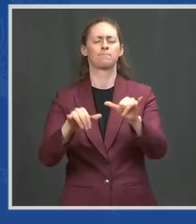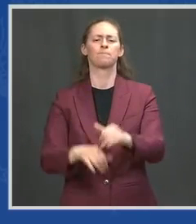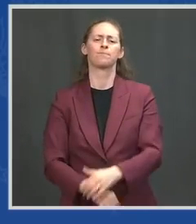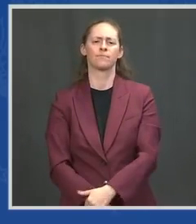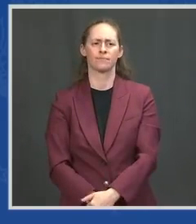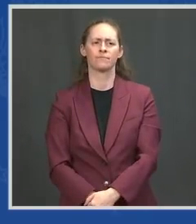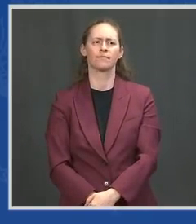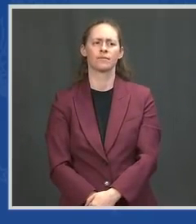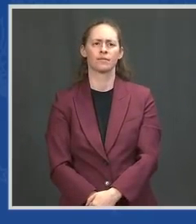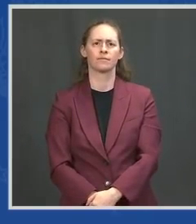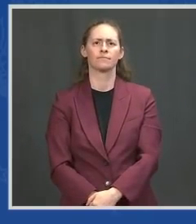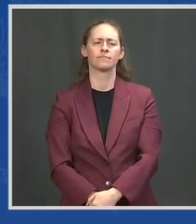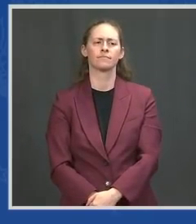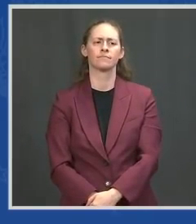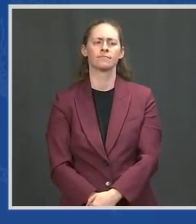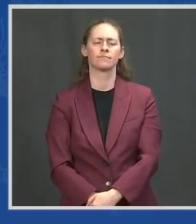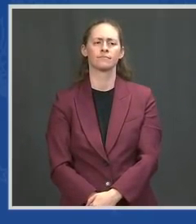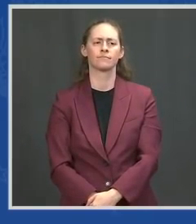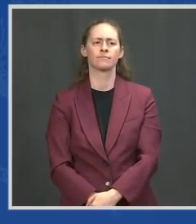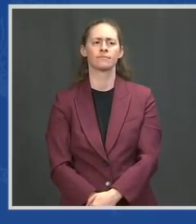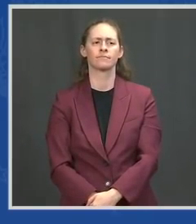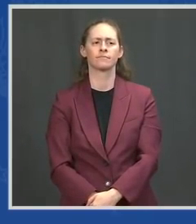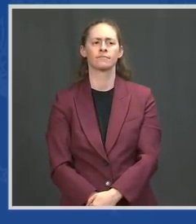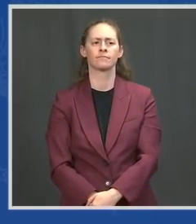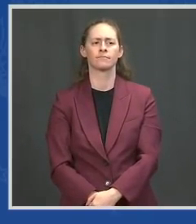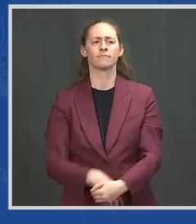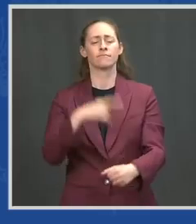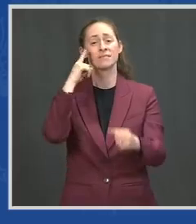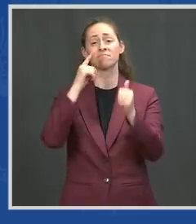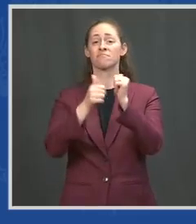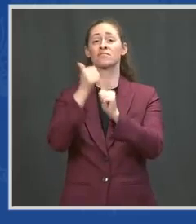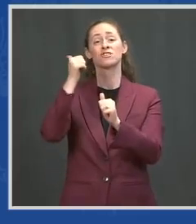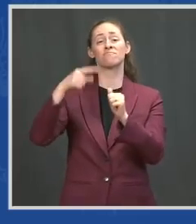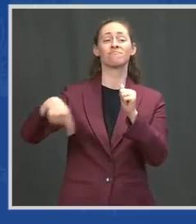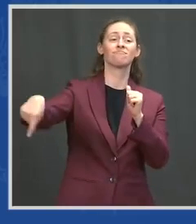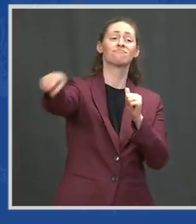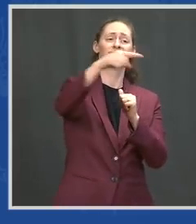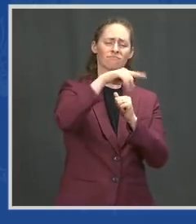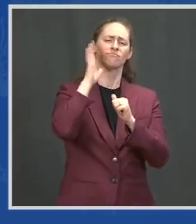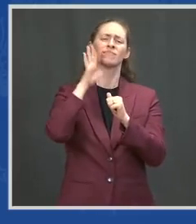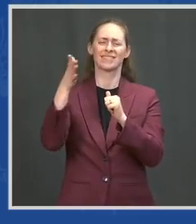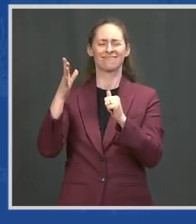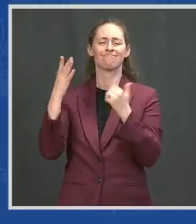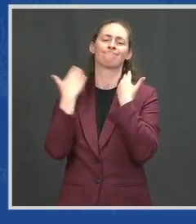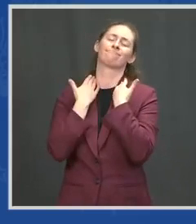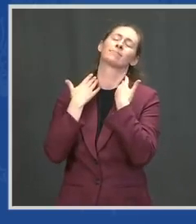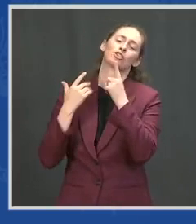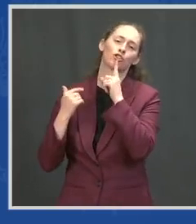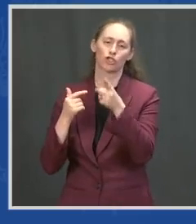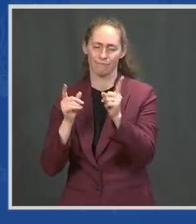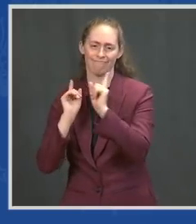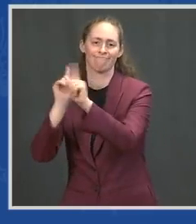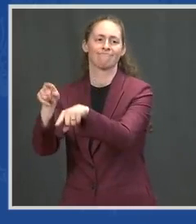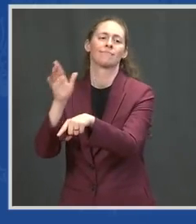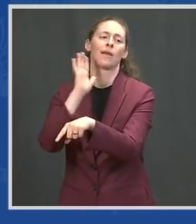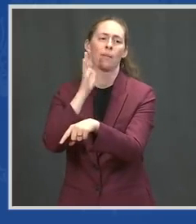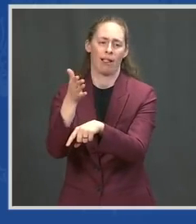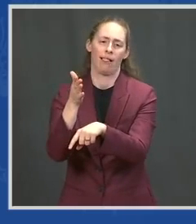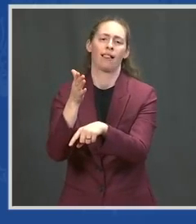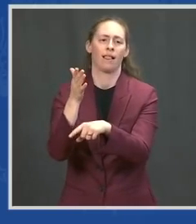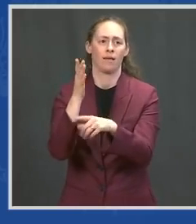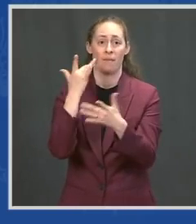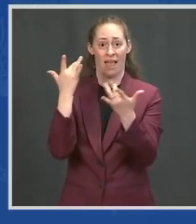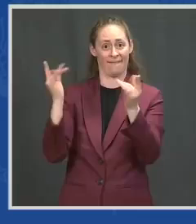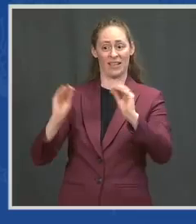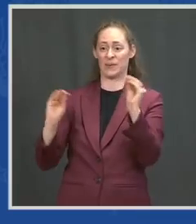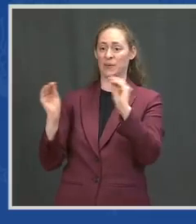most people will be convinced by the fact that their failure to get the vaccine